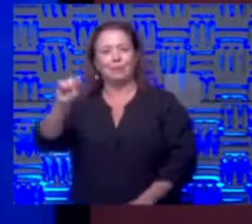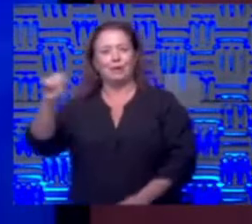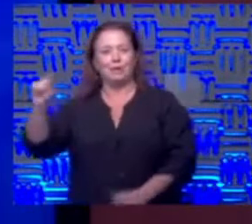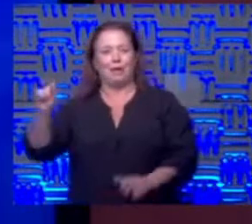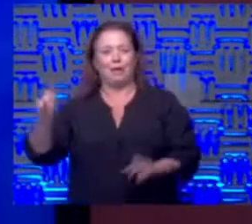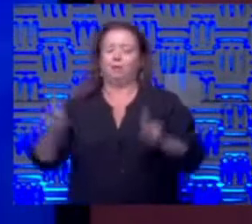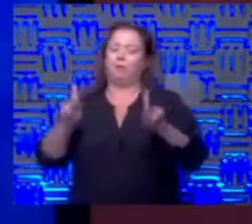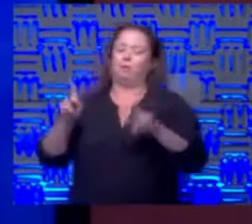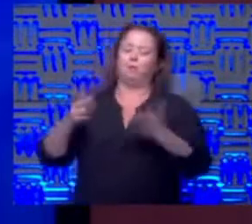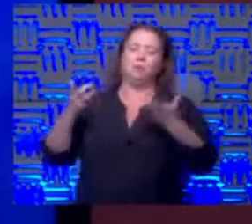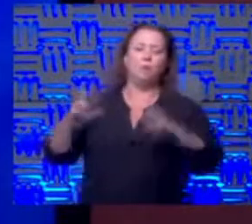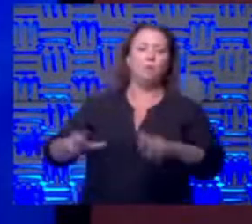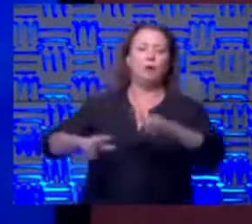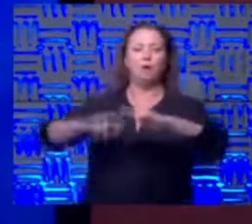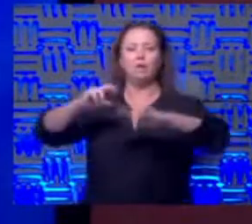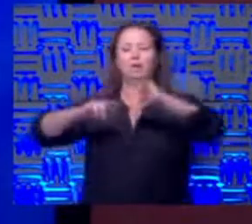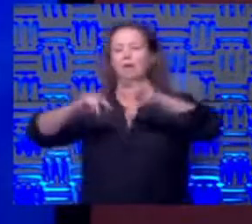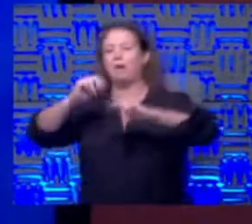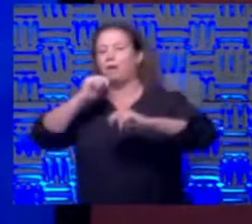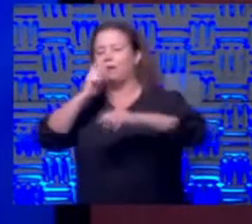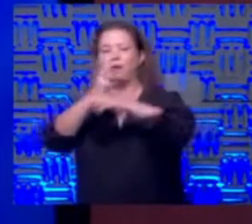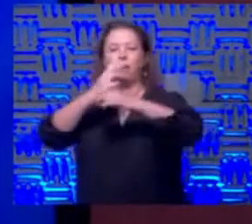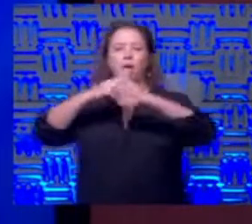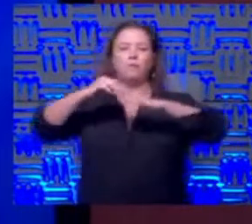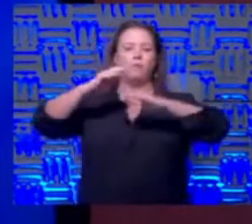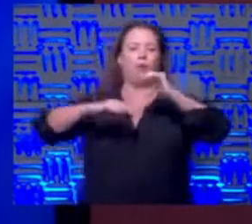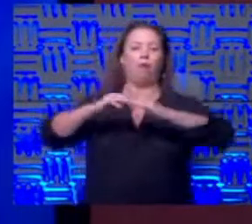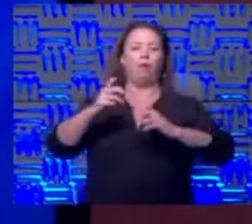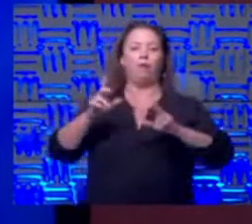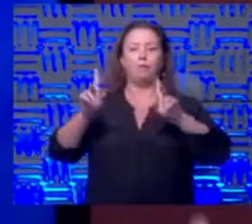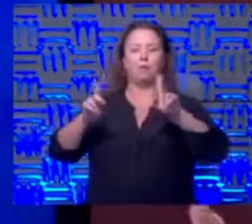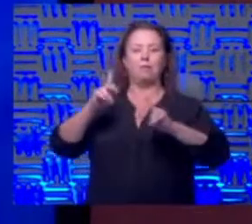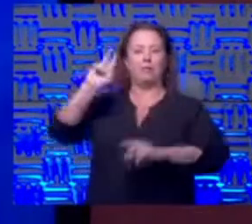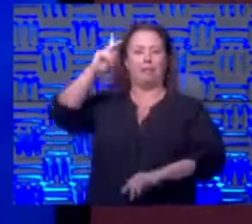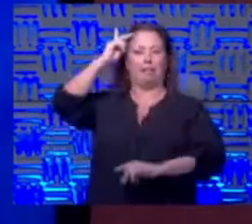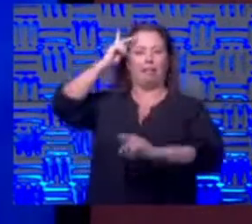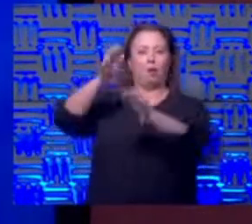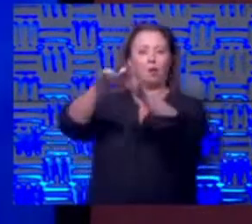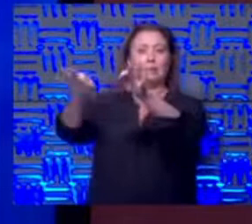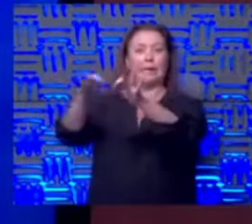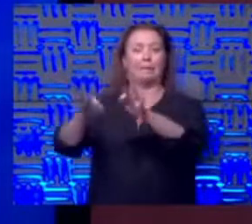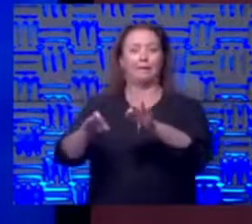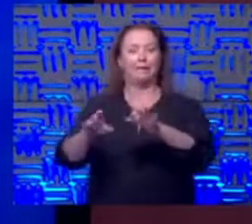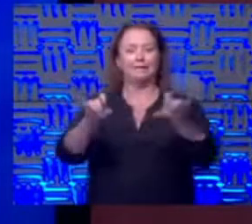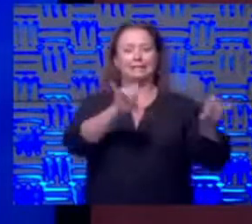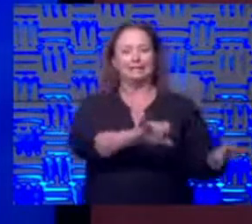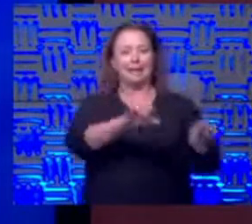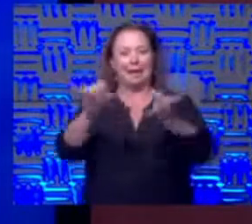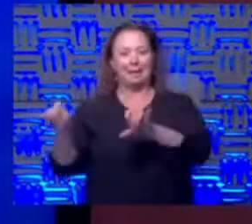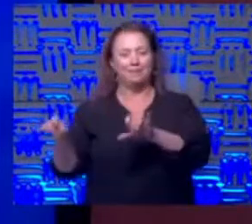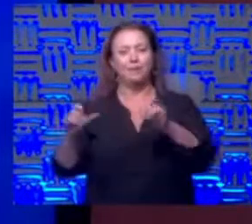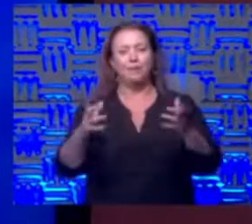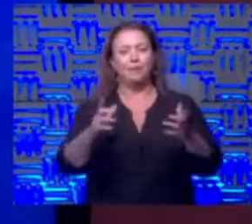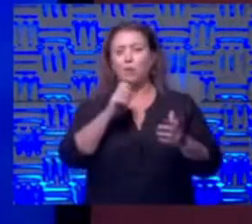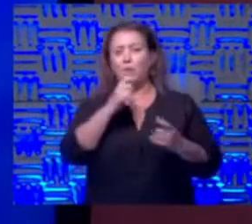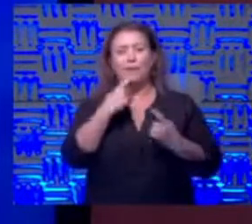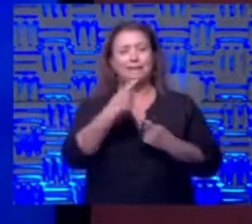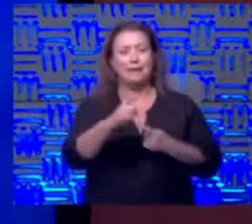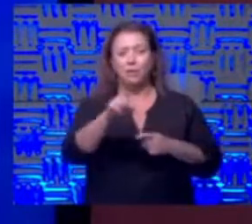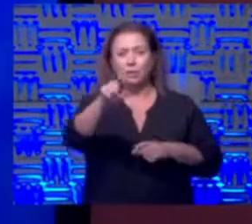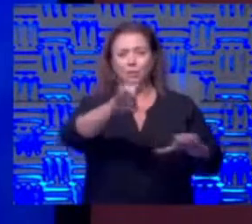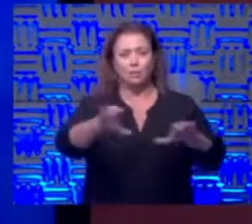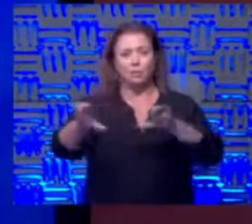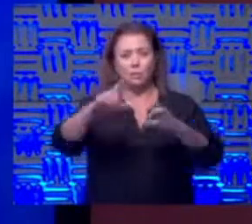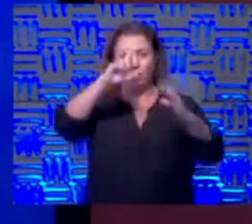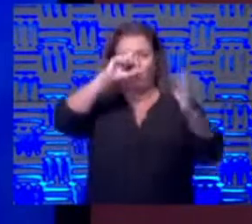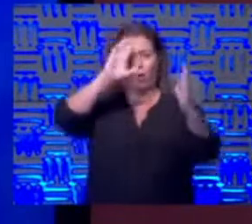want to wear it. It became a political statement. Can't tell me what to do. Okay, but here's what we can tell you. We're not telling you what to do.